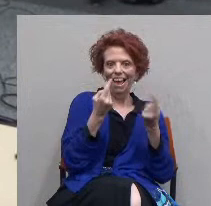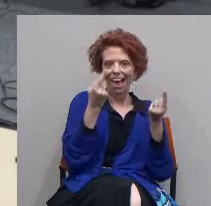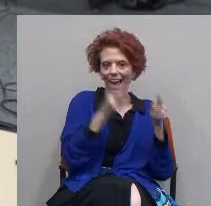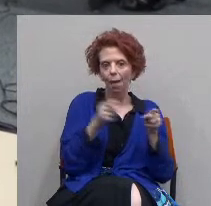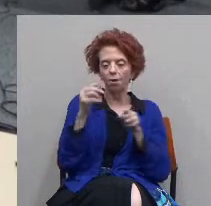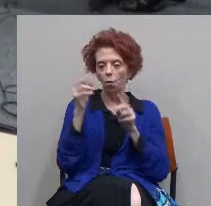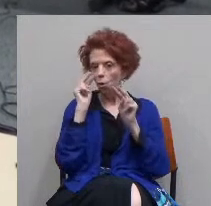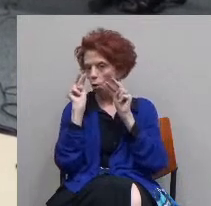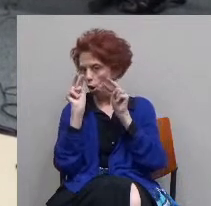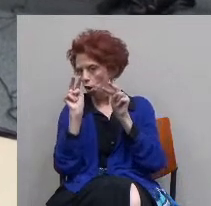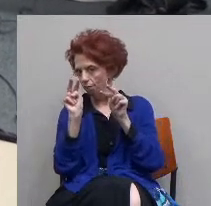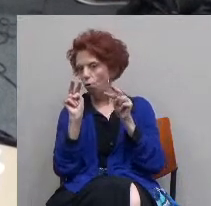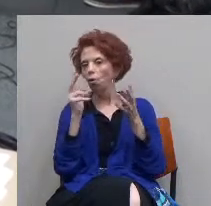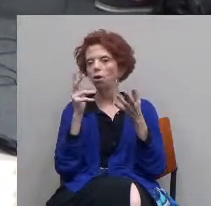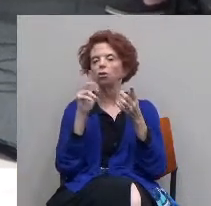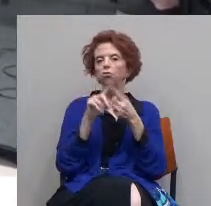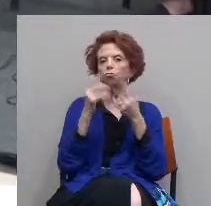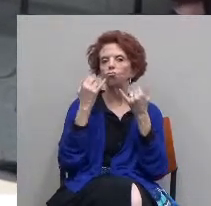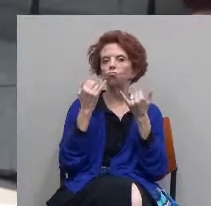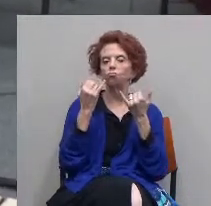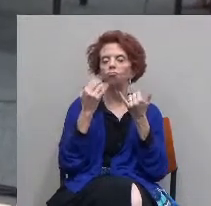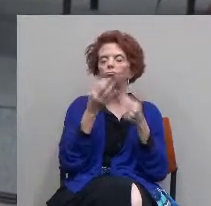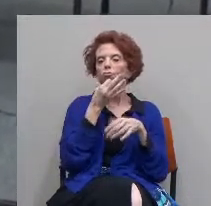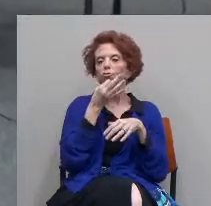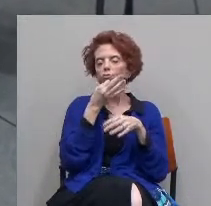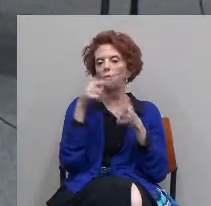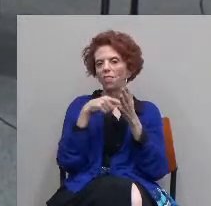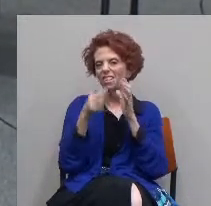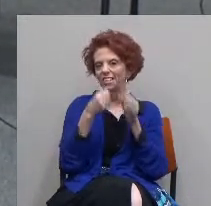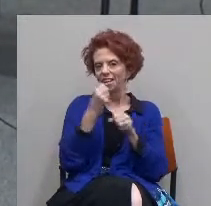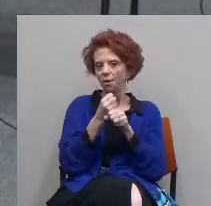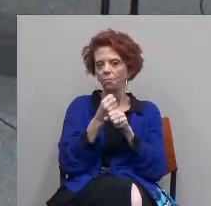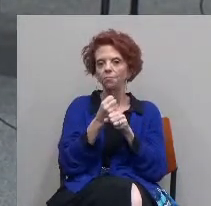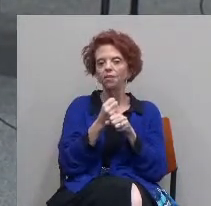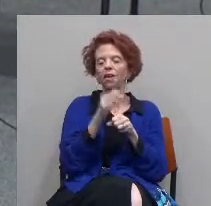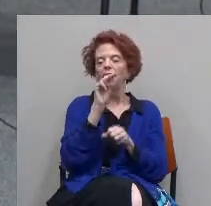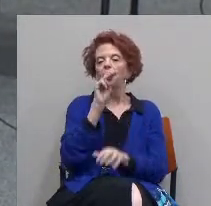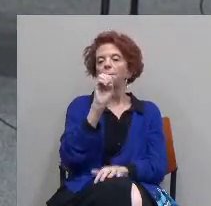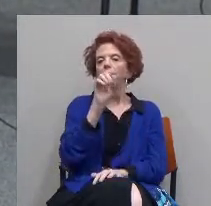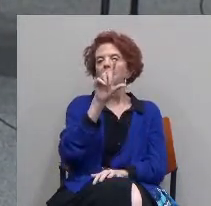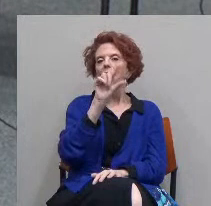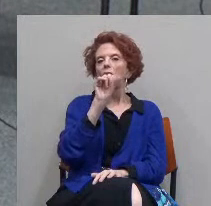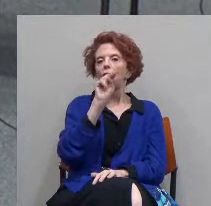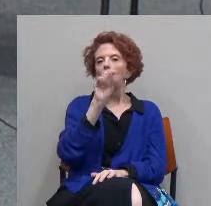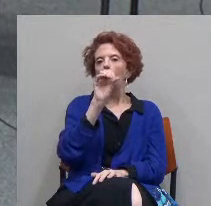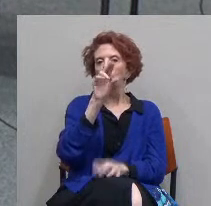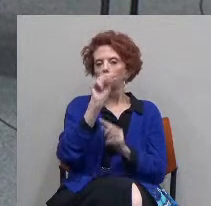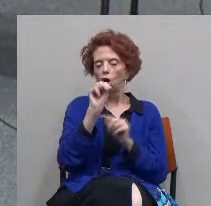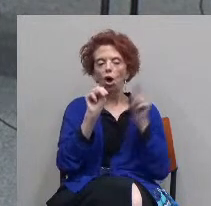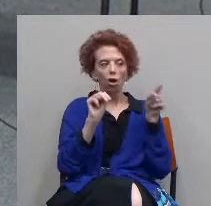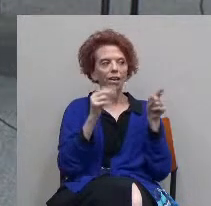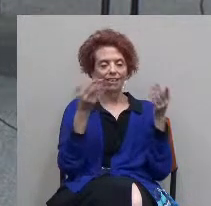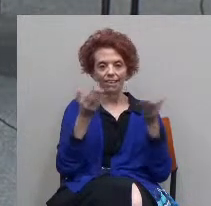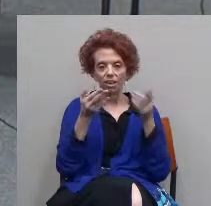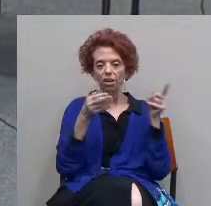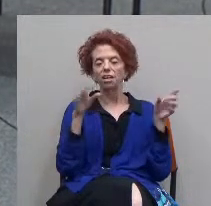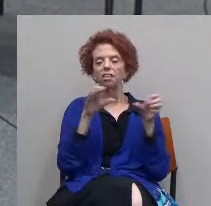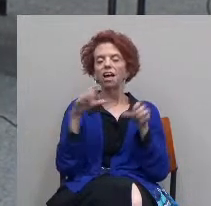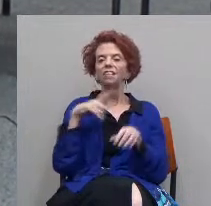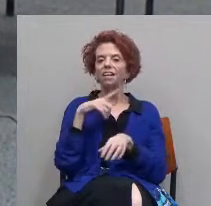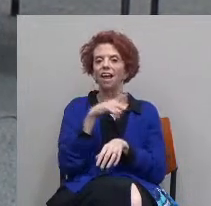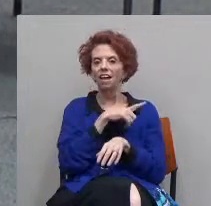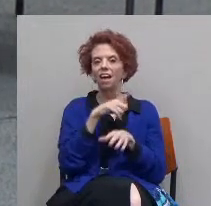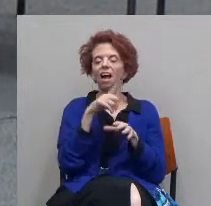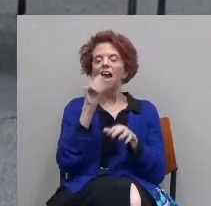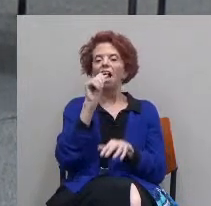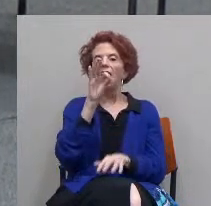really looking forward to this upcoming year. Mr. Melanson, who does our legislative affairs